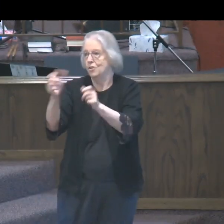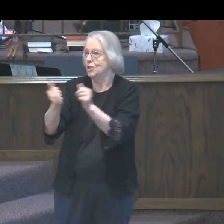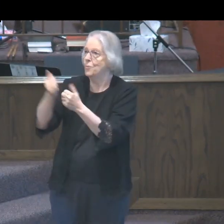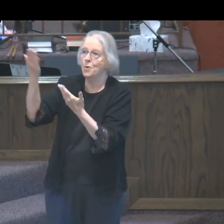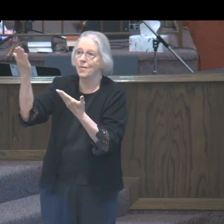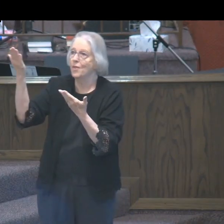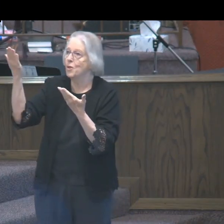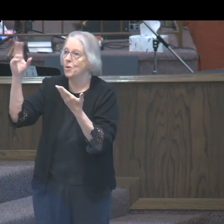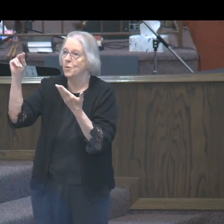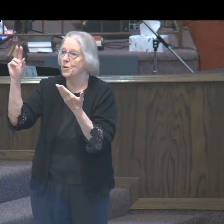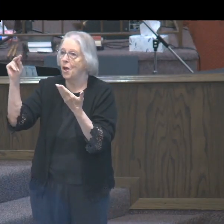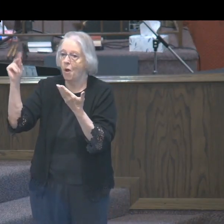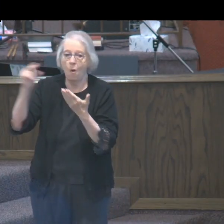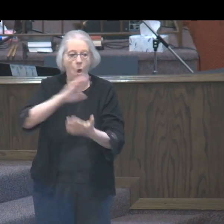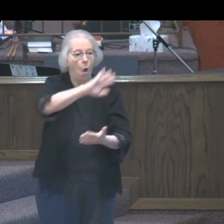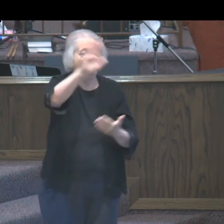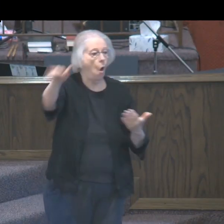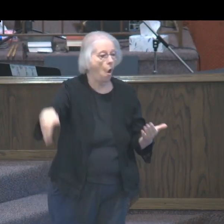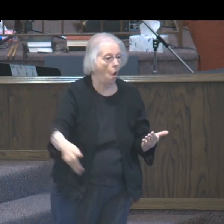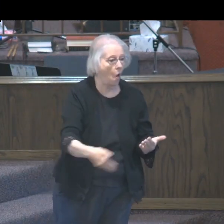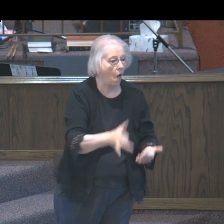The words say, all I have needed,